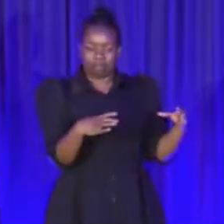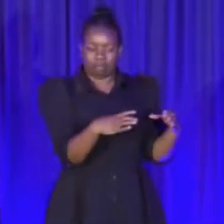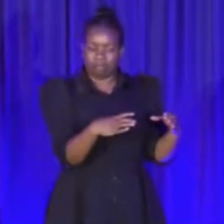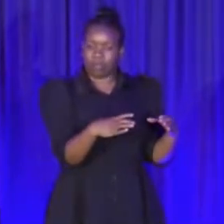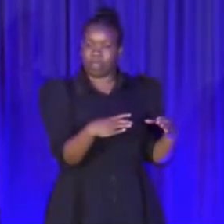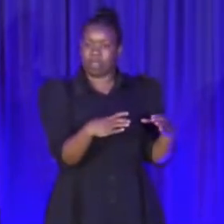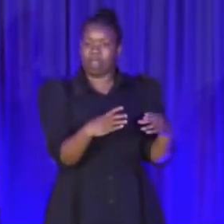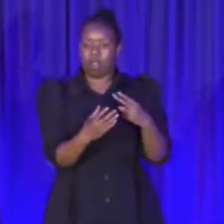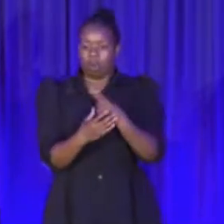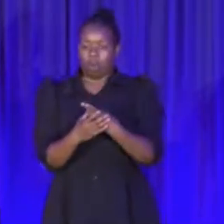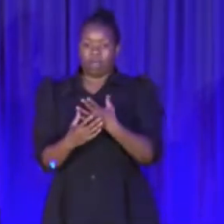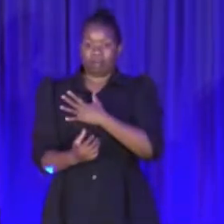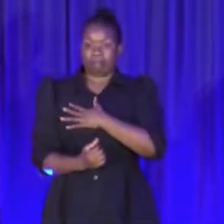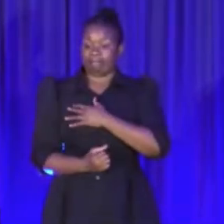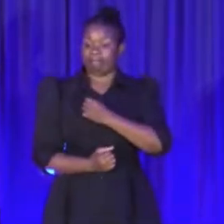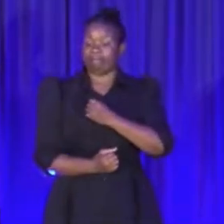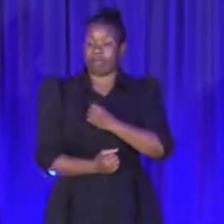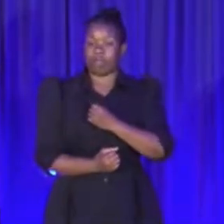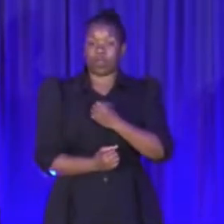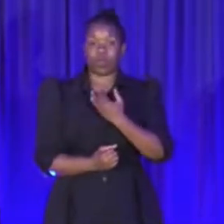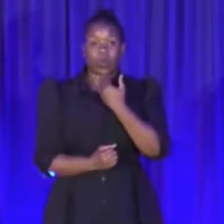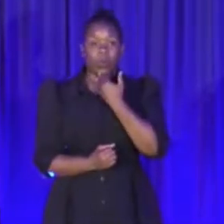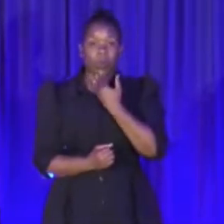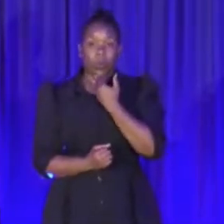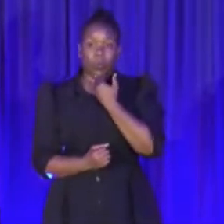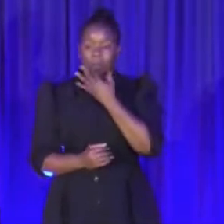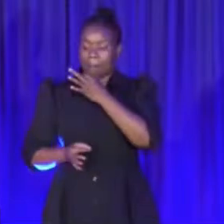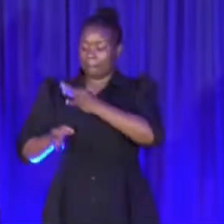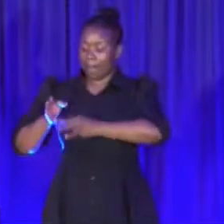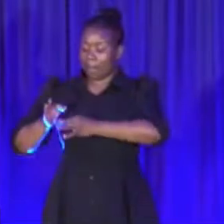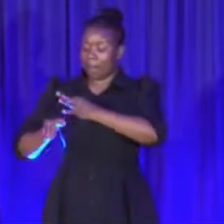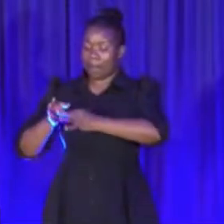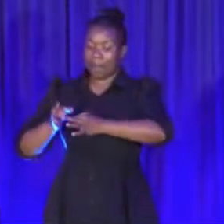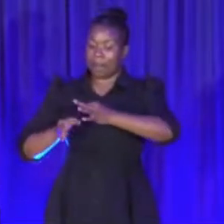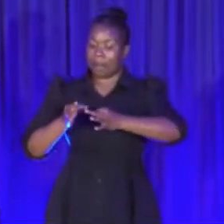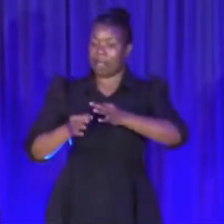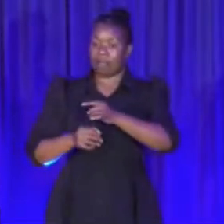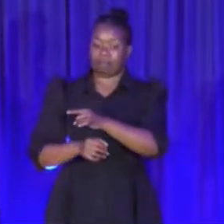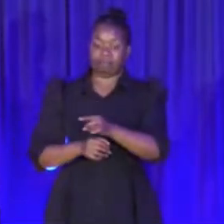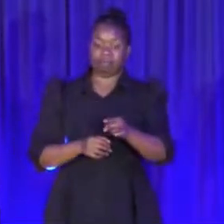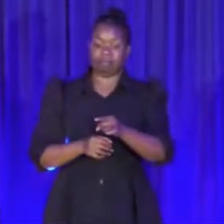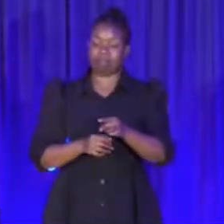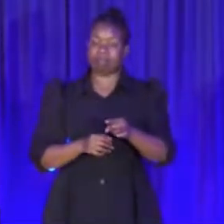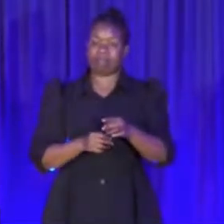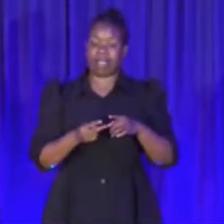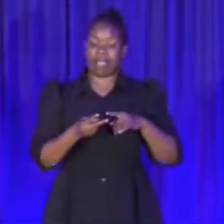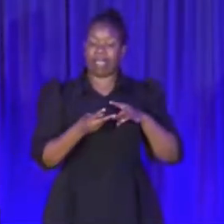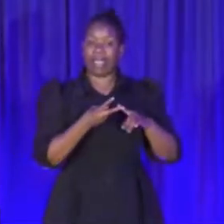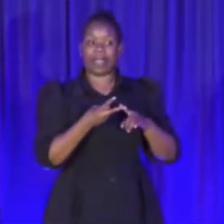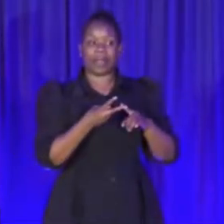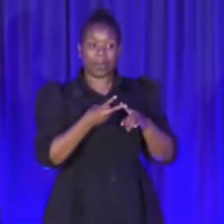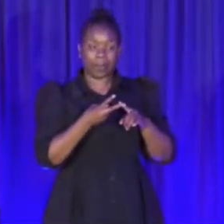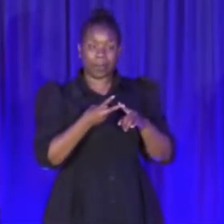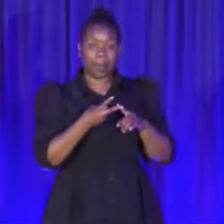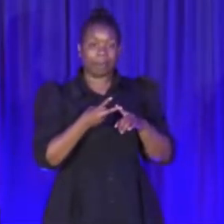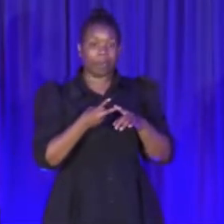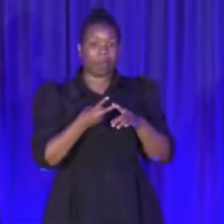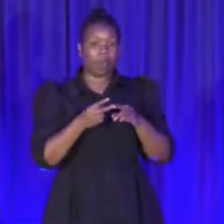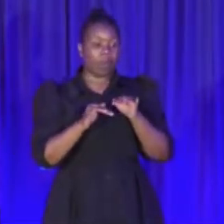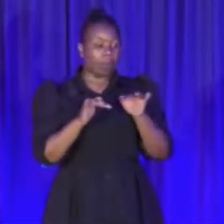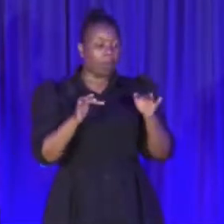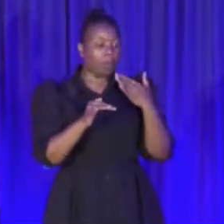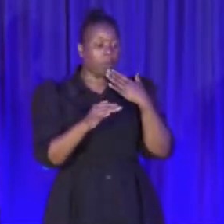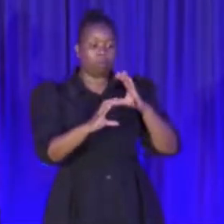speaks boldly to the political contestants. It speaks boldly to those